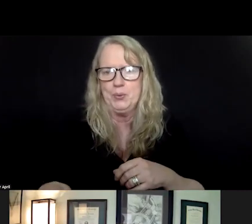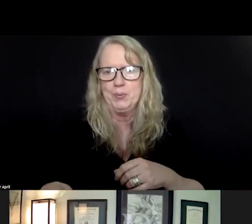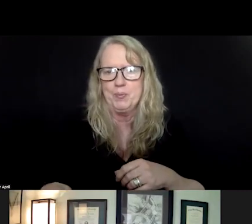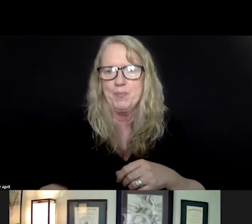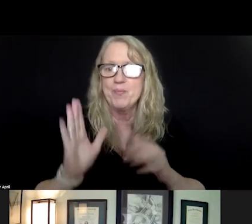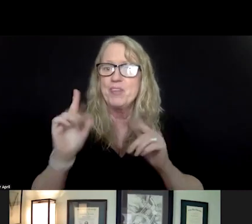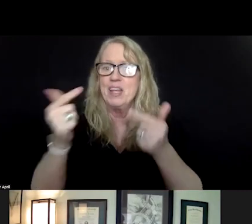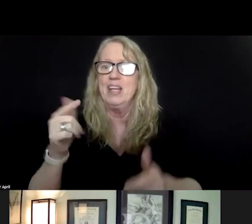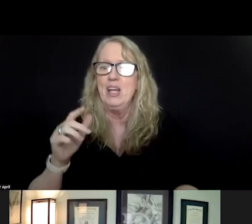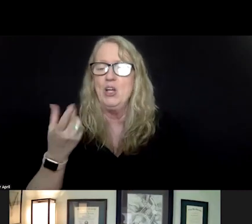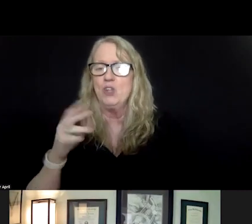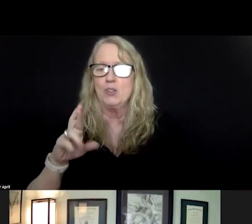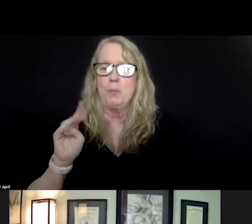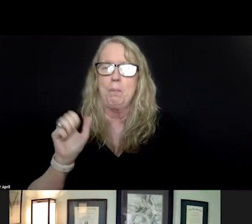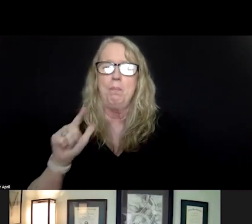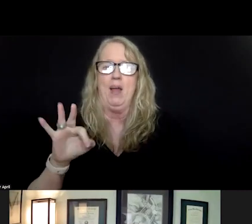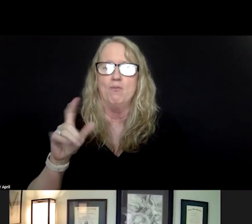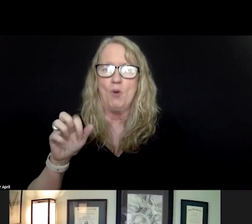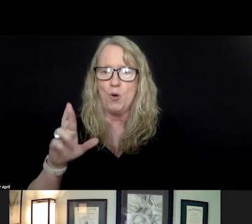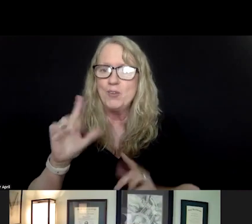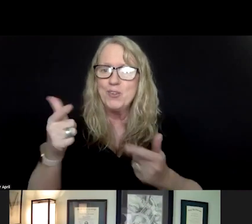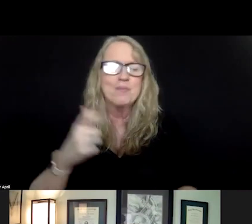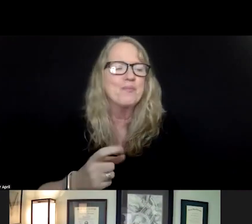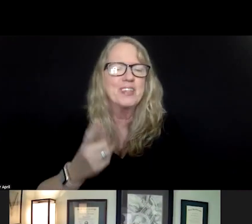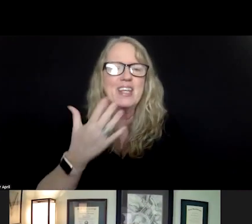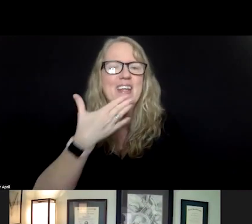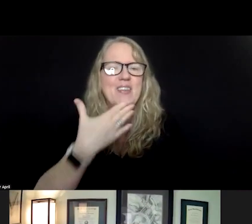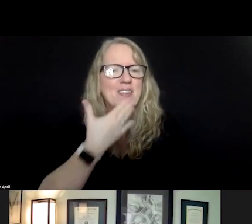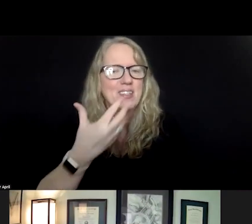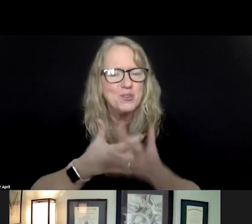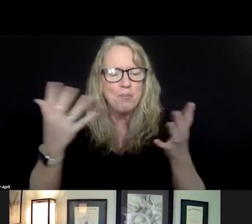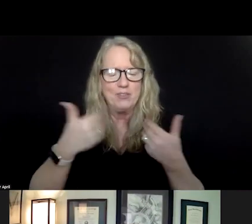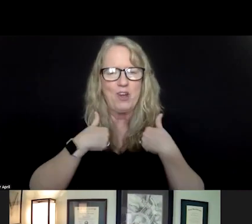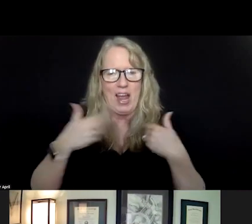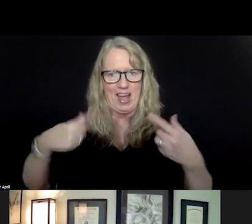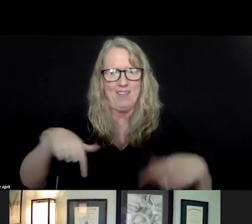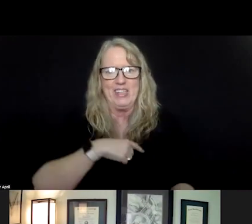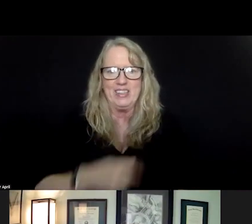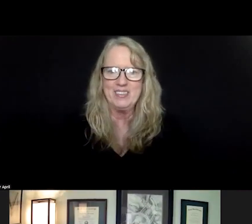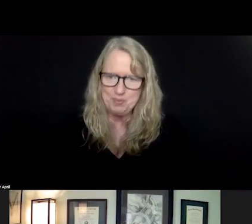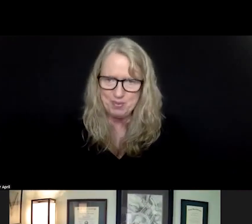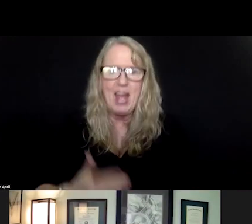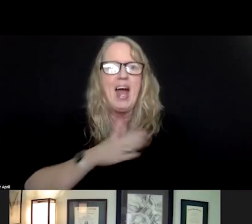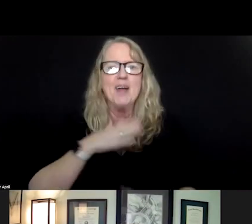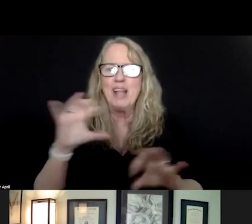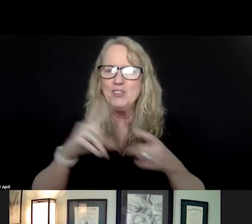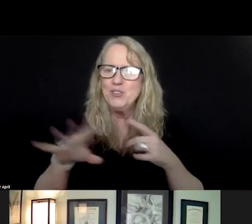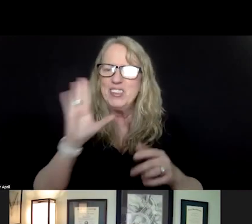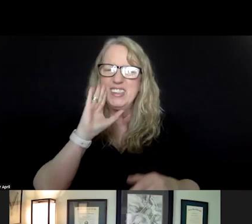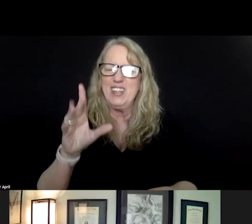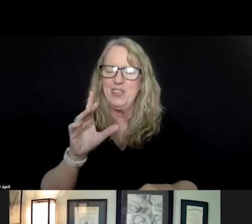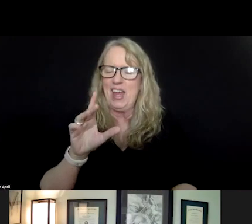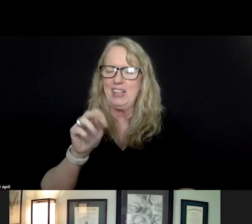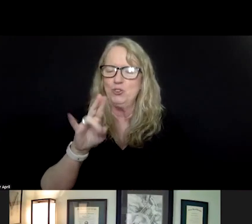that, Dr. Balfour, I'll turn it over to you. Yeah, and thanks so much for having us. And I'm glad you did that trivia question because it reminds